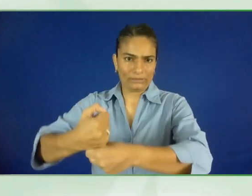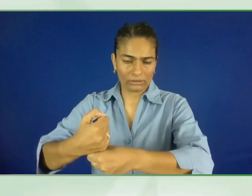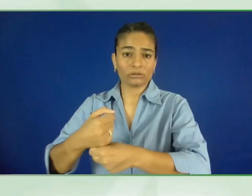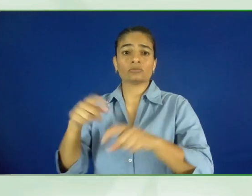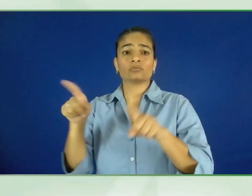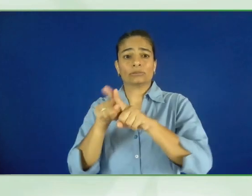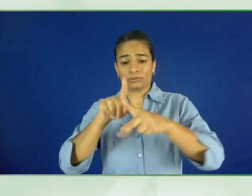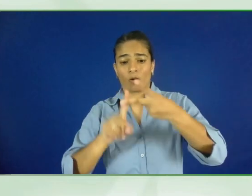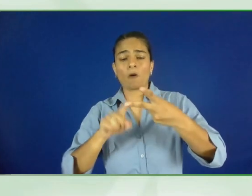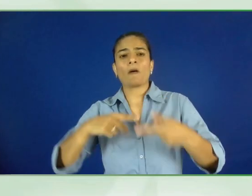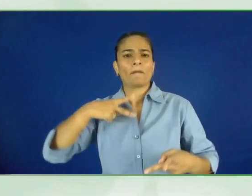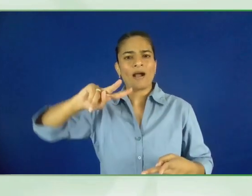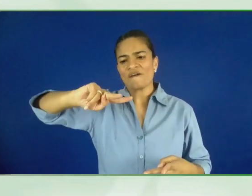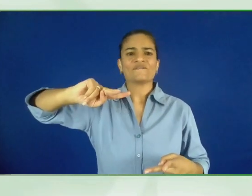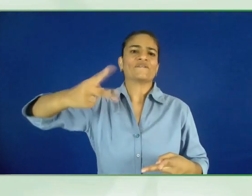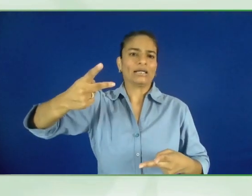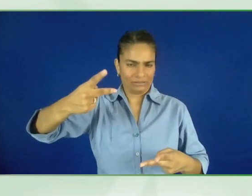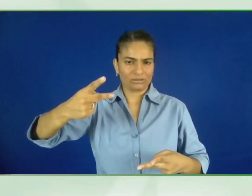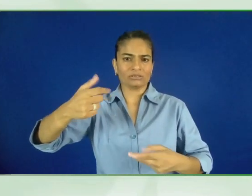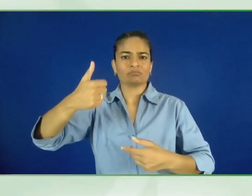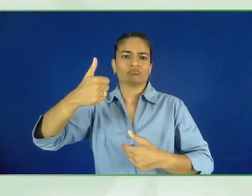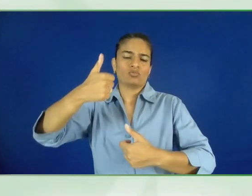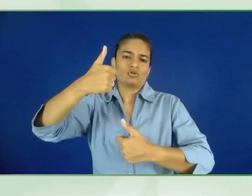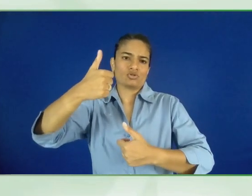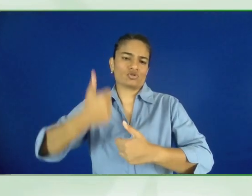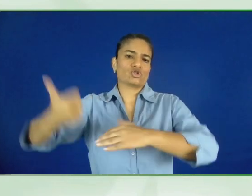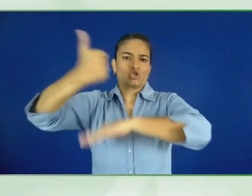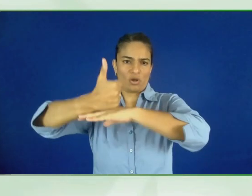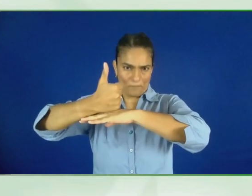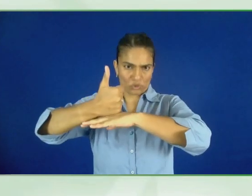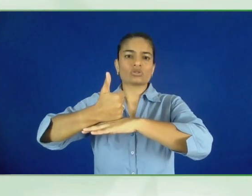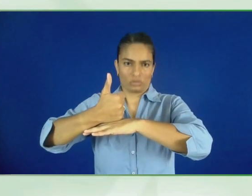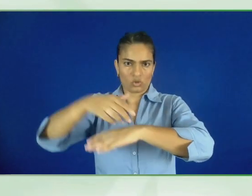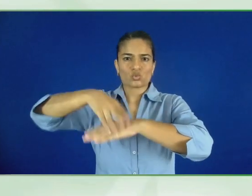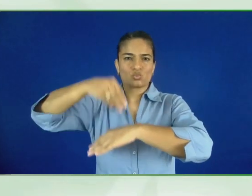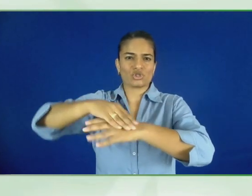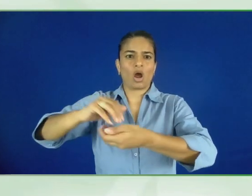Association of Hard of Hearing Young People, which is a member of EFHOH.